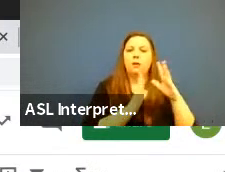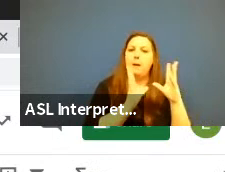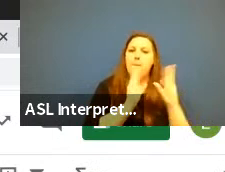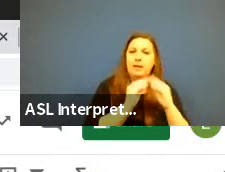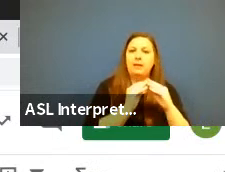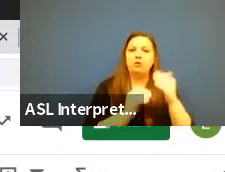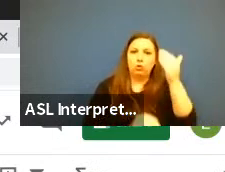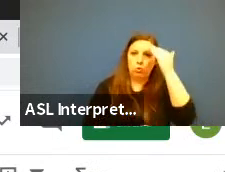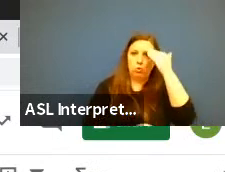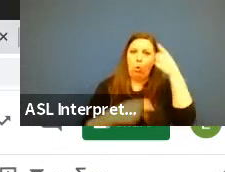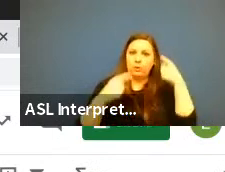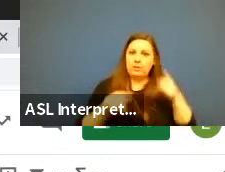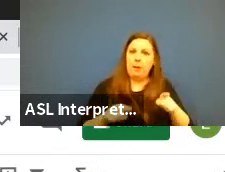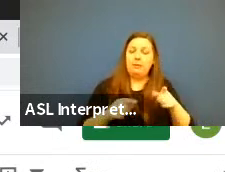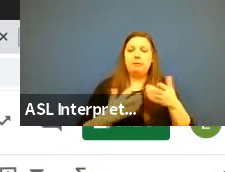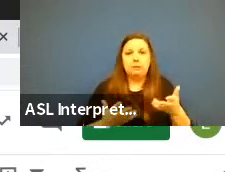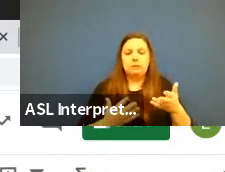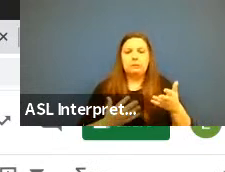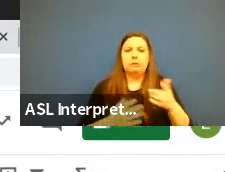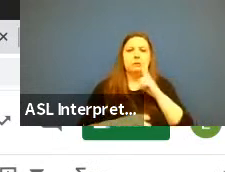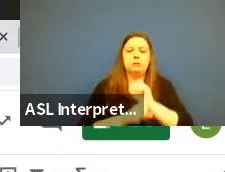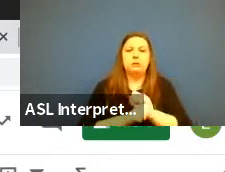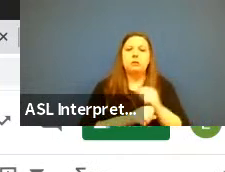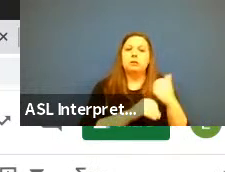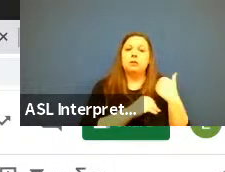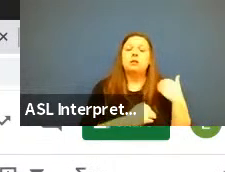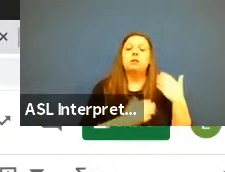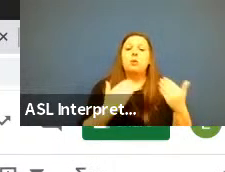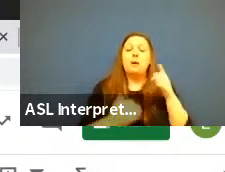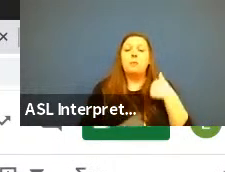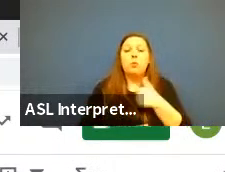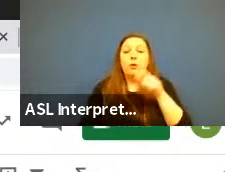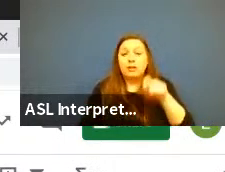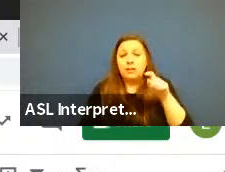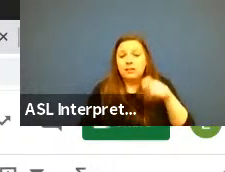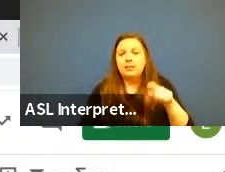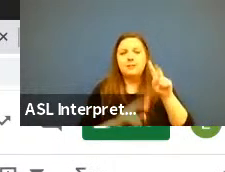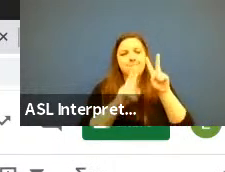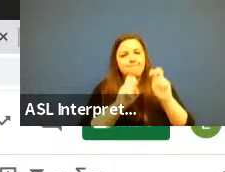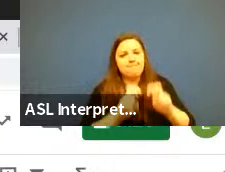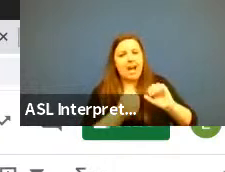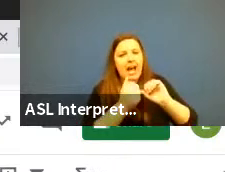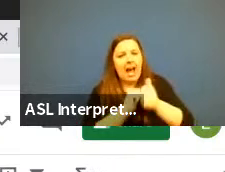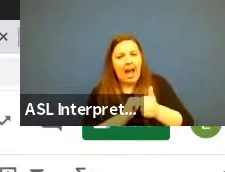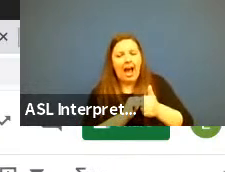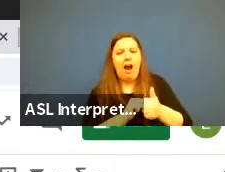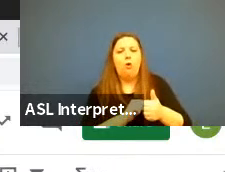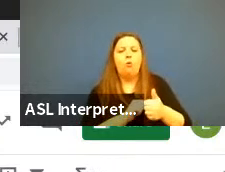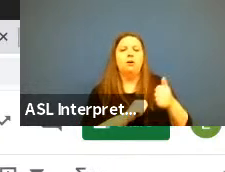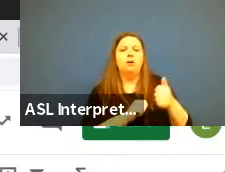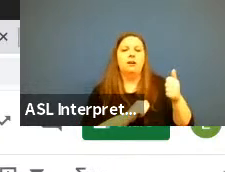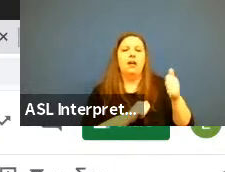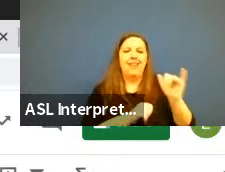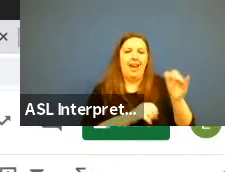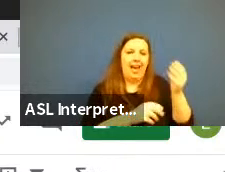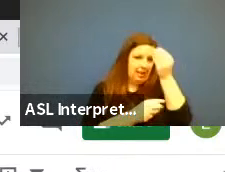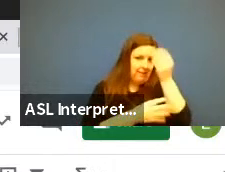going on. So maybe we need to look at how we get information out to board members.